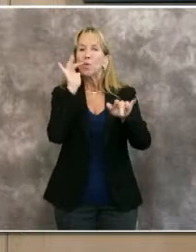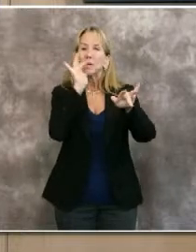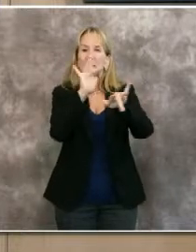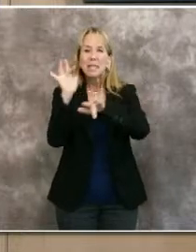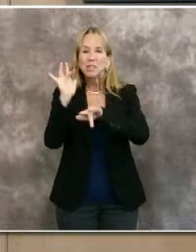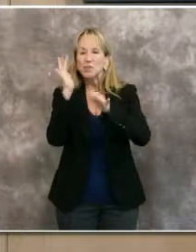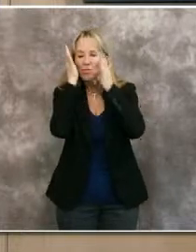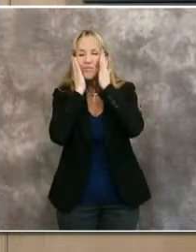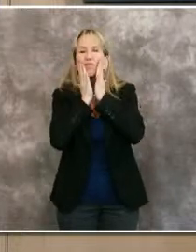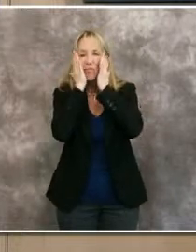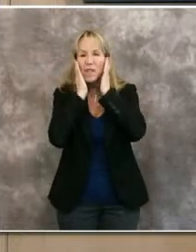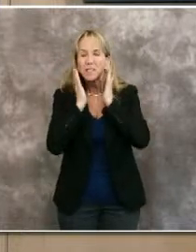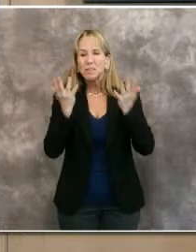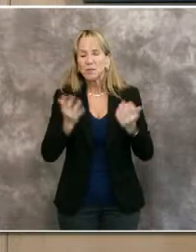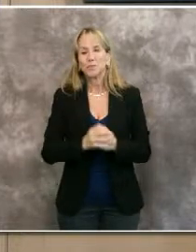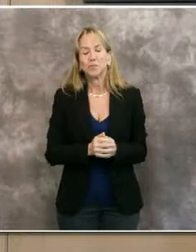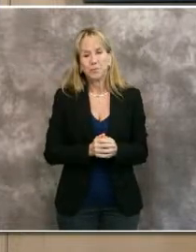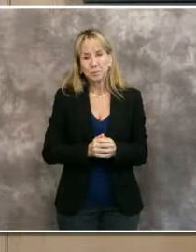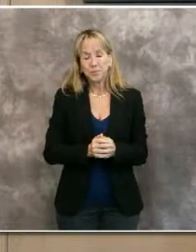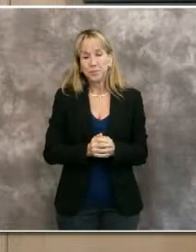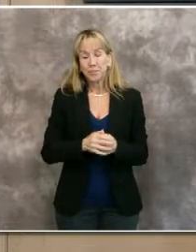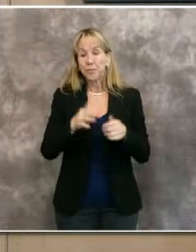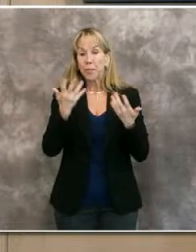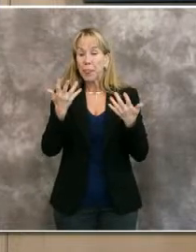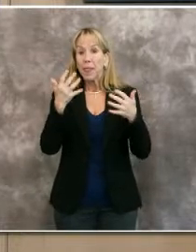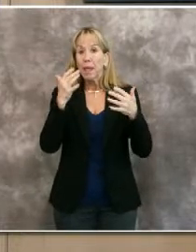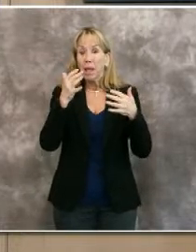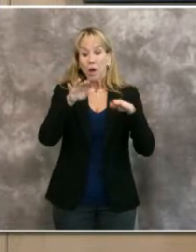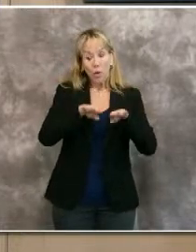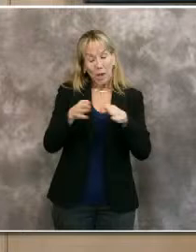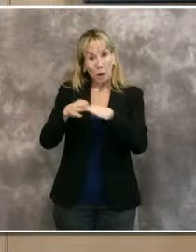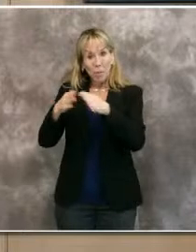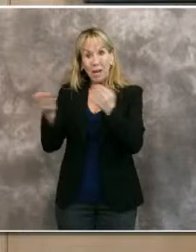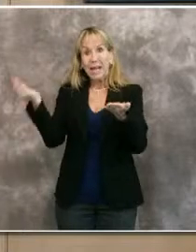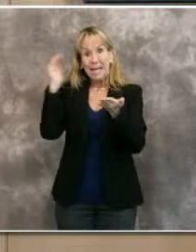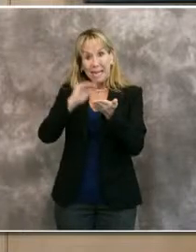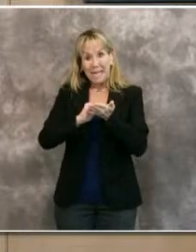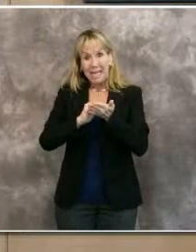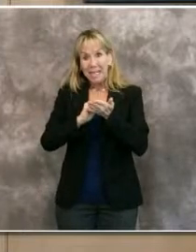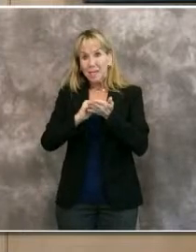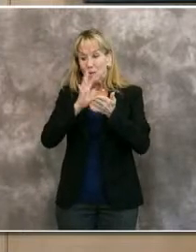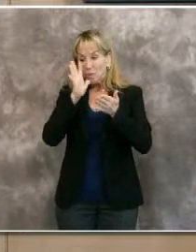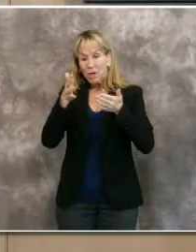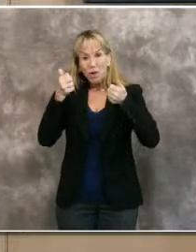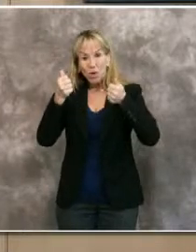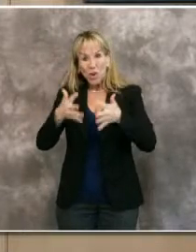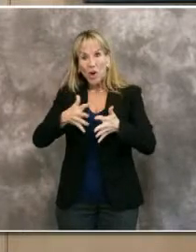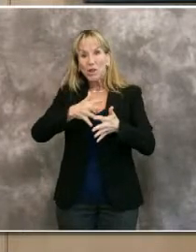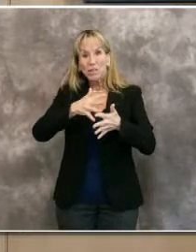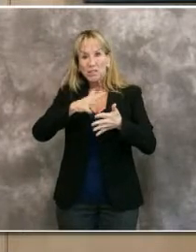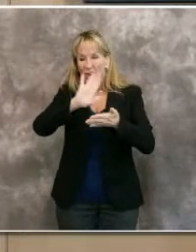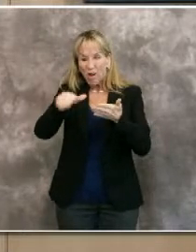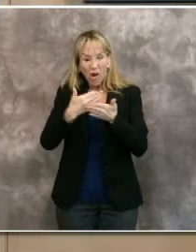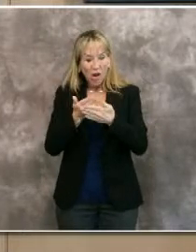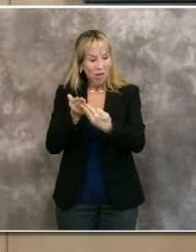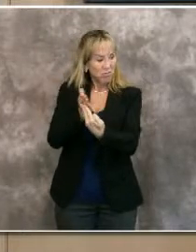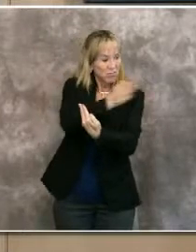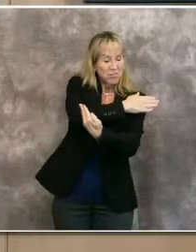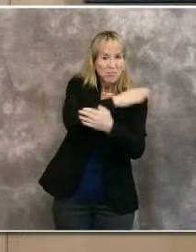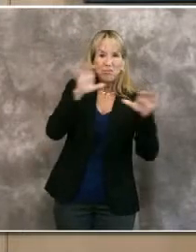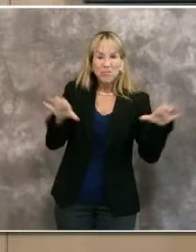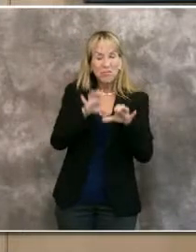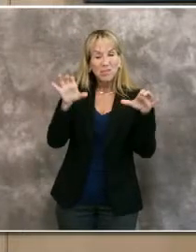your face. We can't let reopenings lead to a surge in cases that will ruin all the good work that we've all done